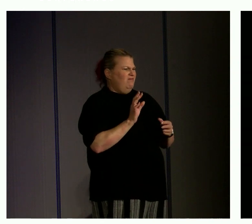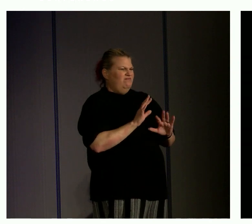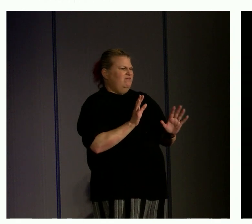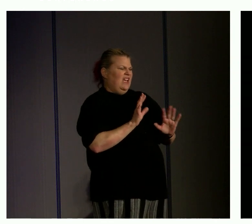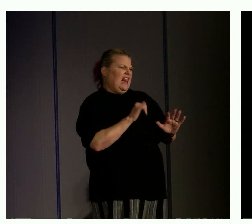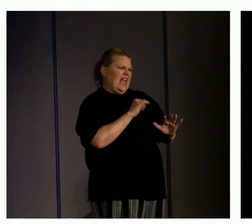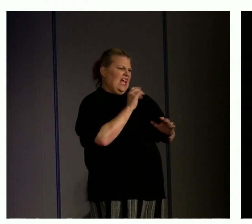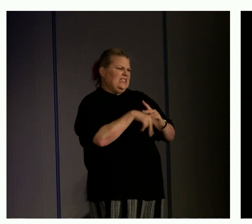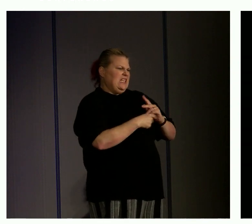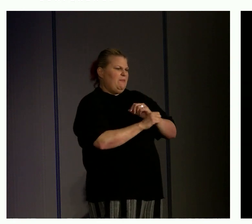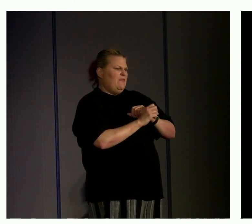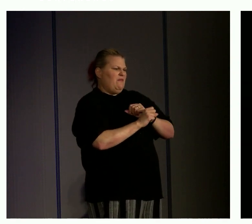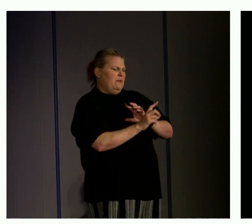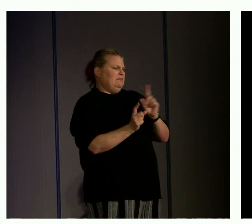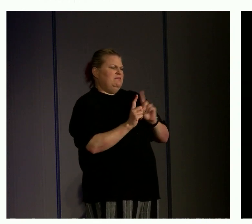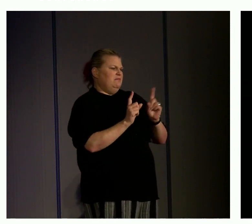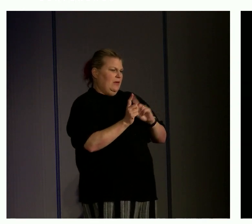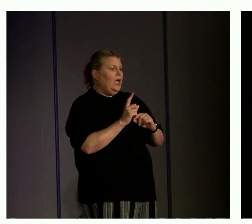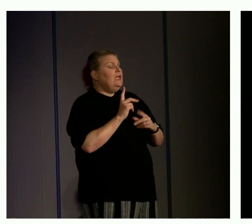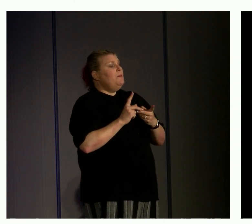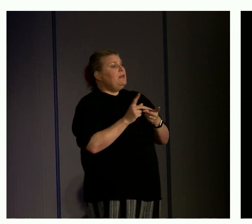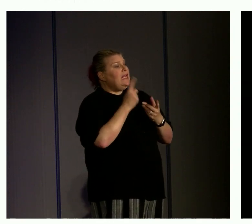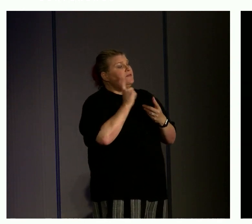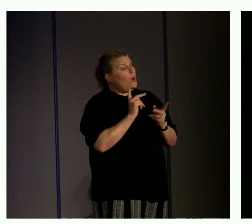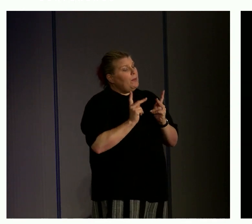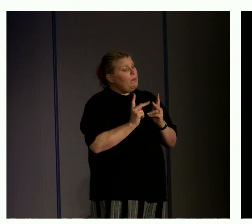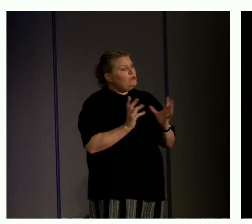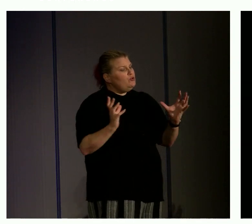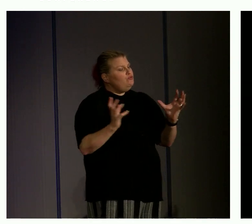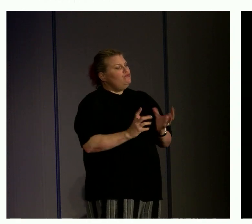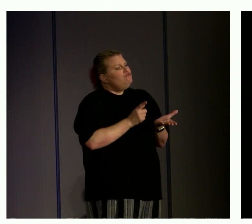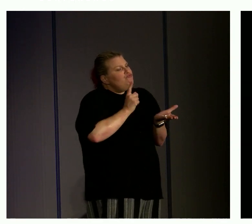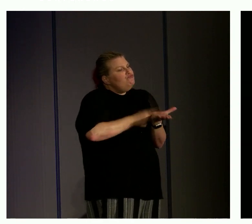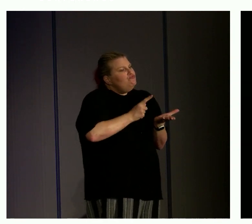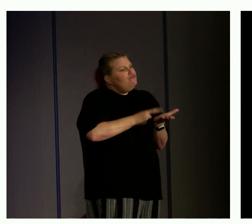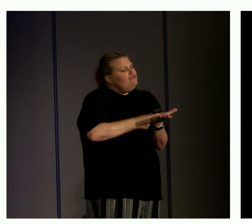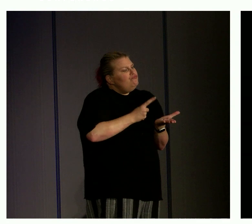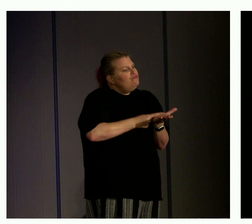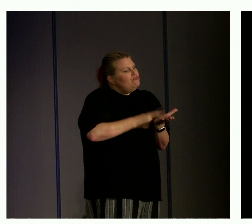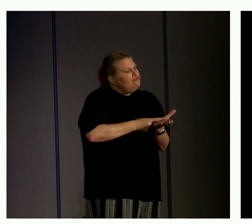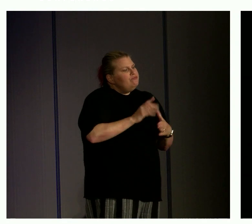of advertisements. So it's a place for practitioners and parents.